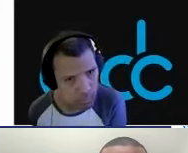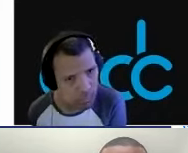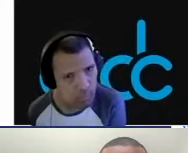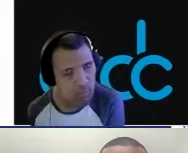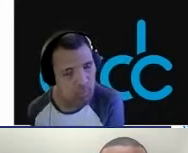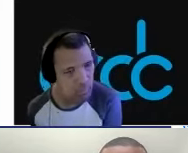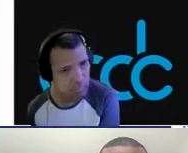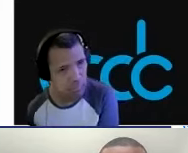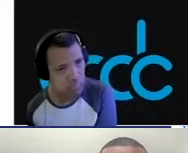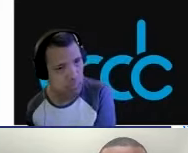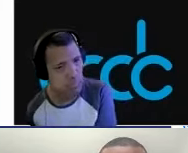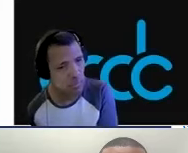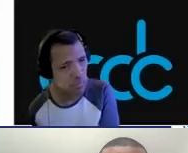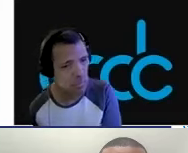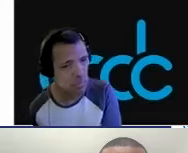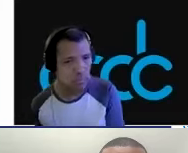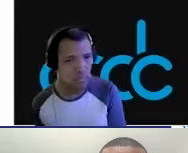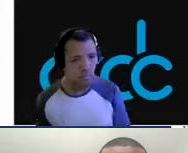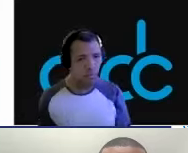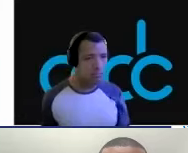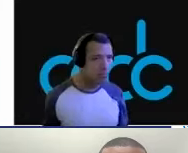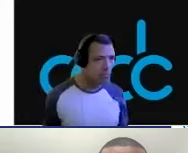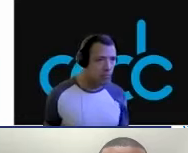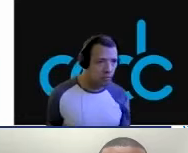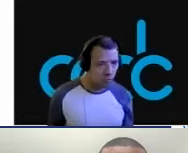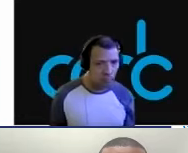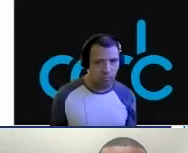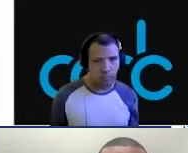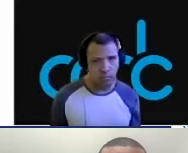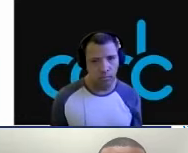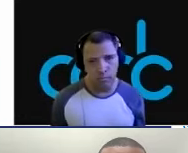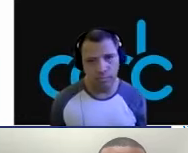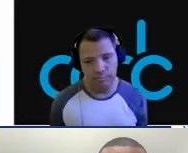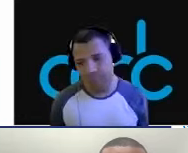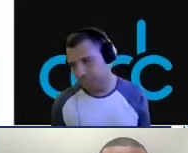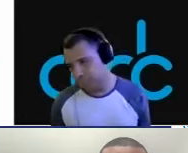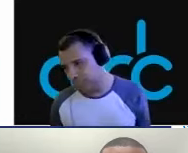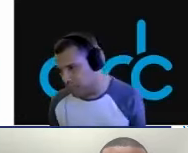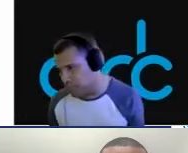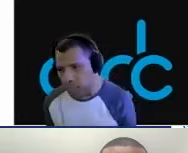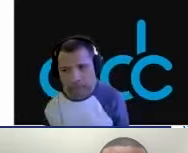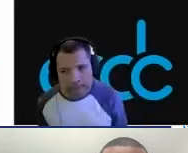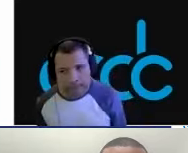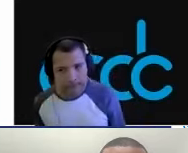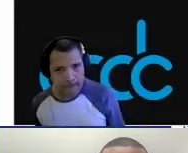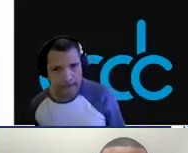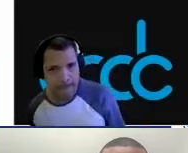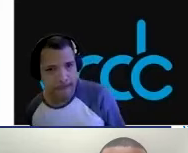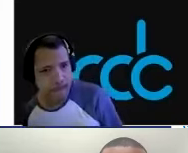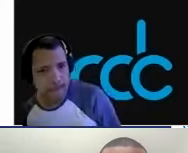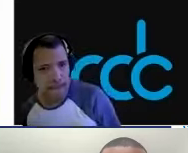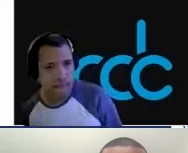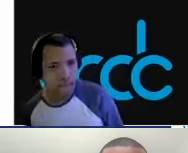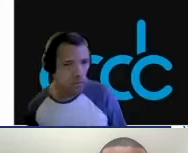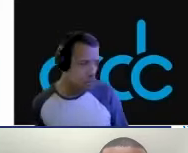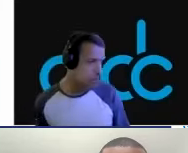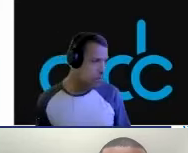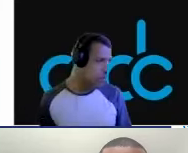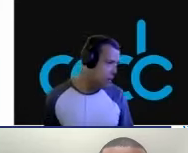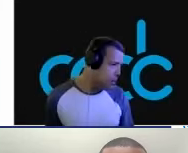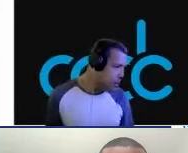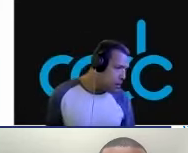Thank you. Okay, well, we have about 3 minutes left, so maybe 1 minute for maybe general